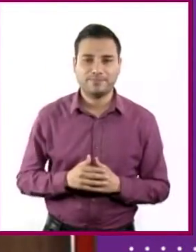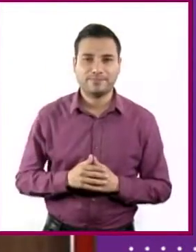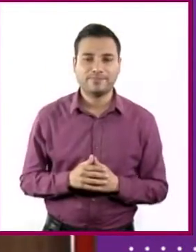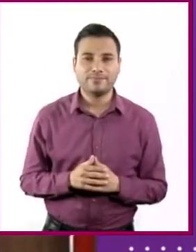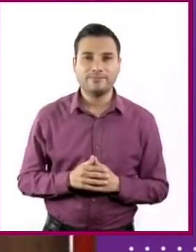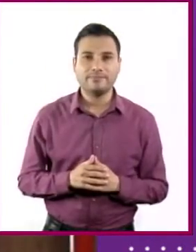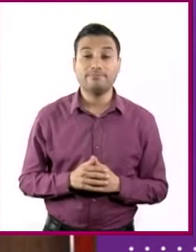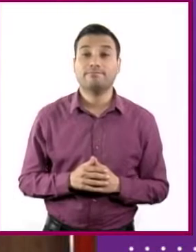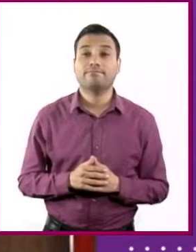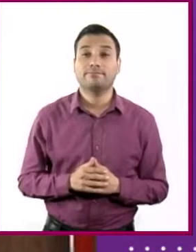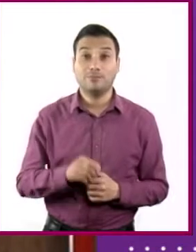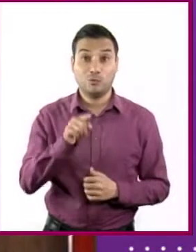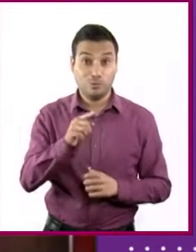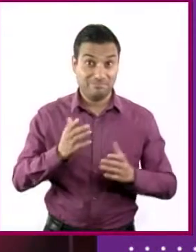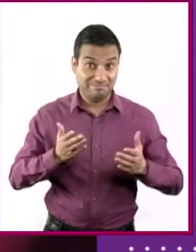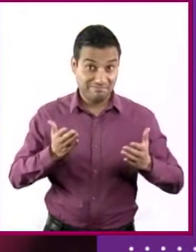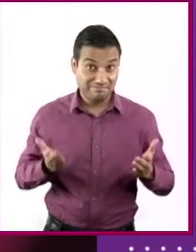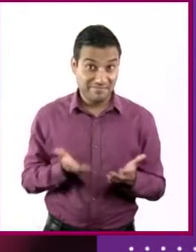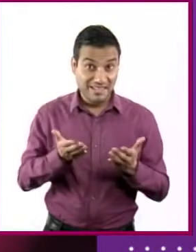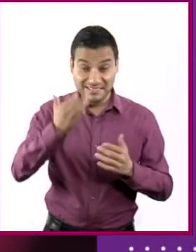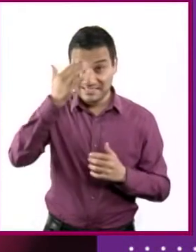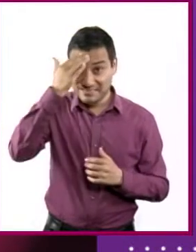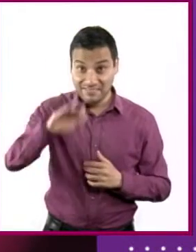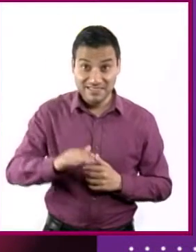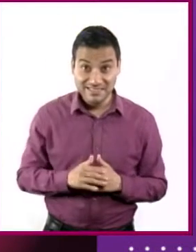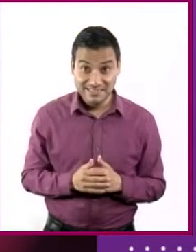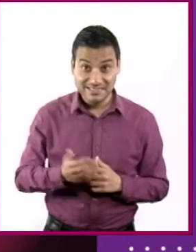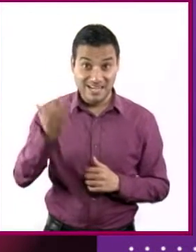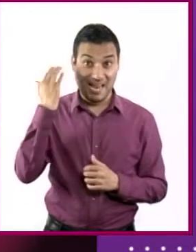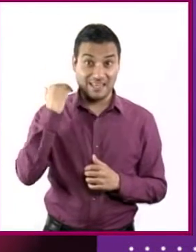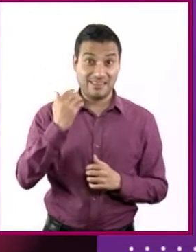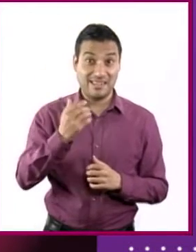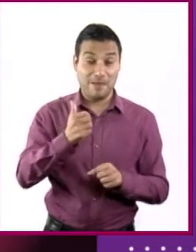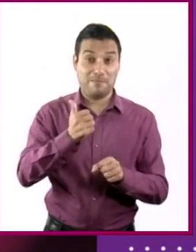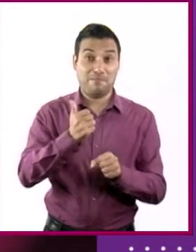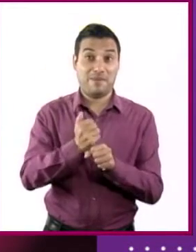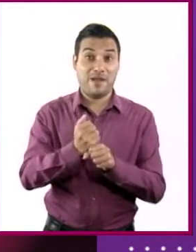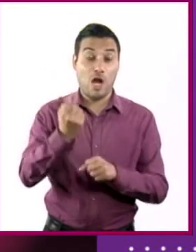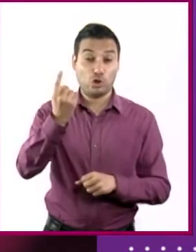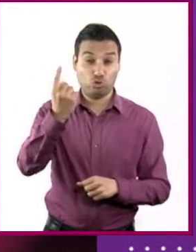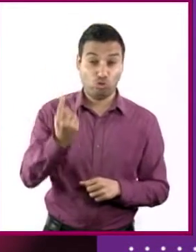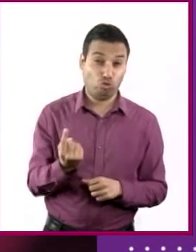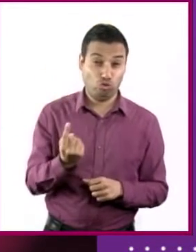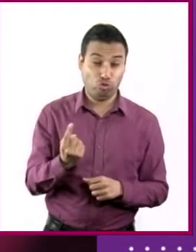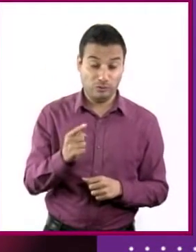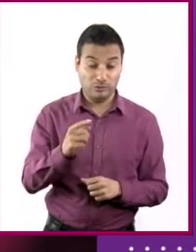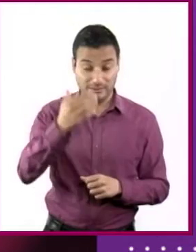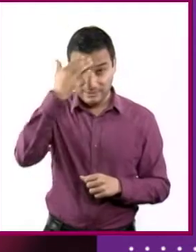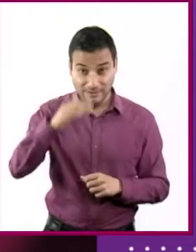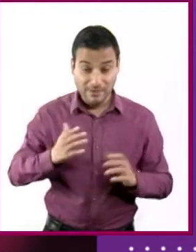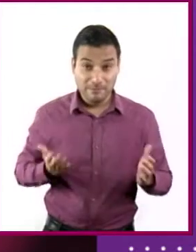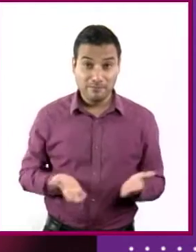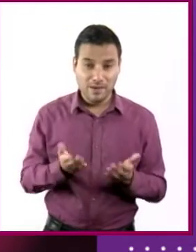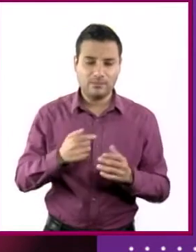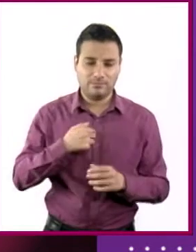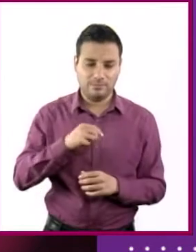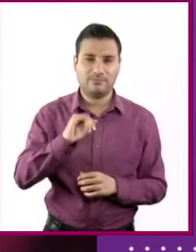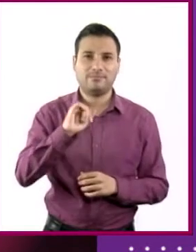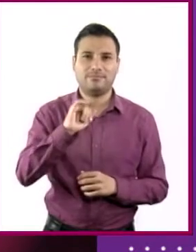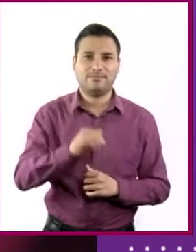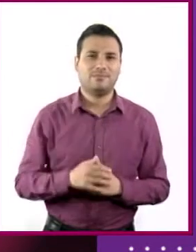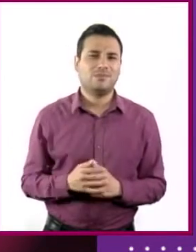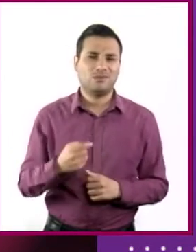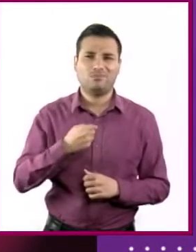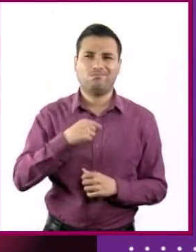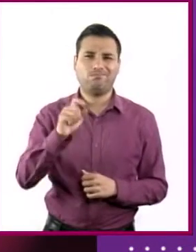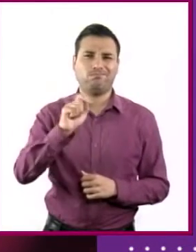I bet you could dance as well. Could you dance when you were in primary school? Yes, I could. I was the